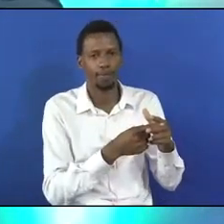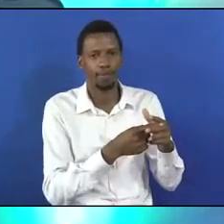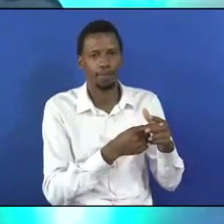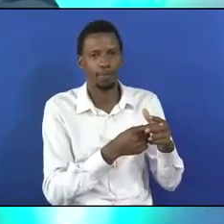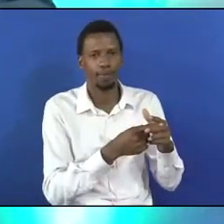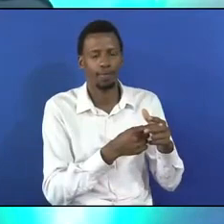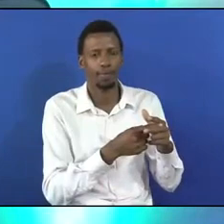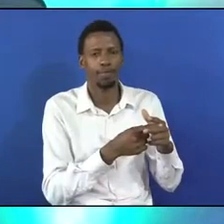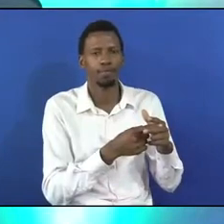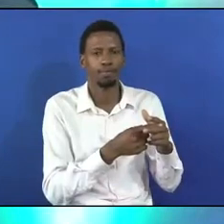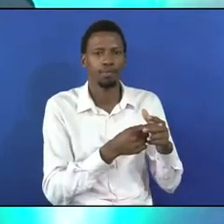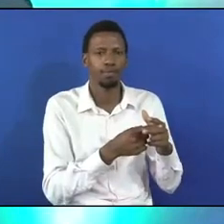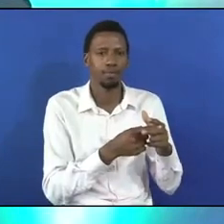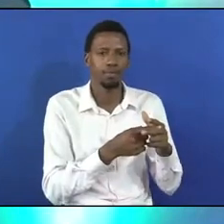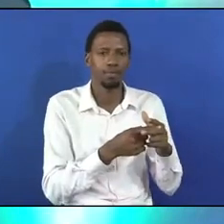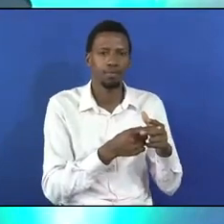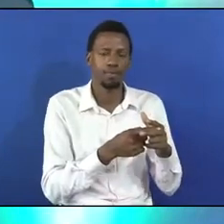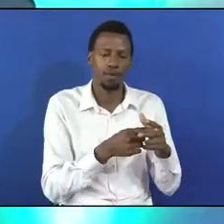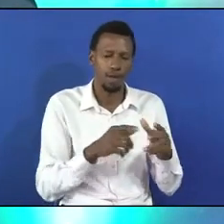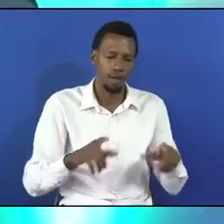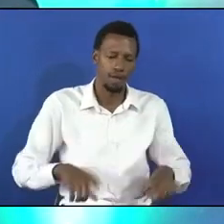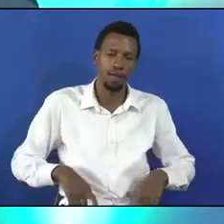of our being.